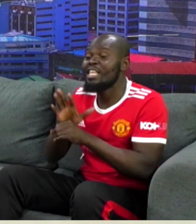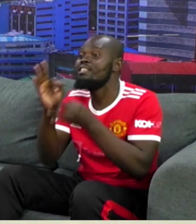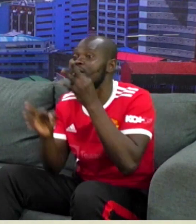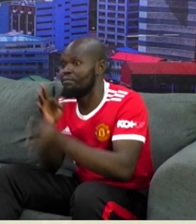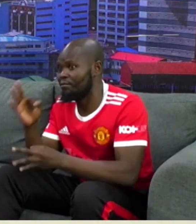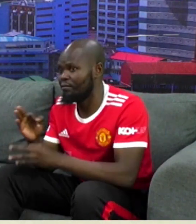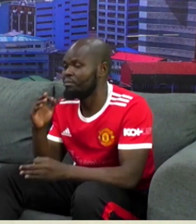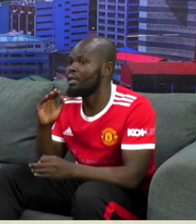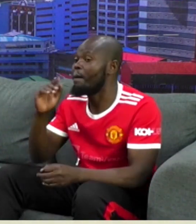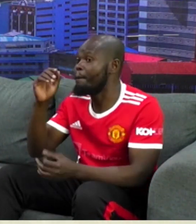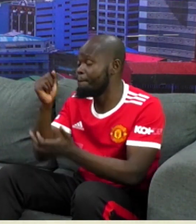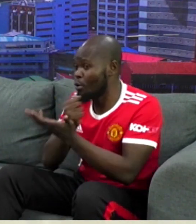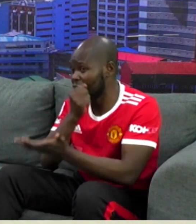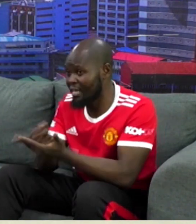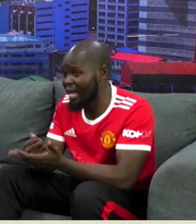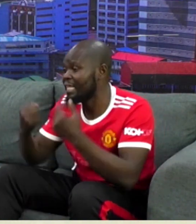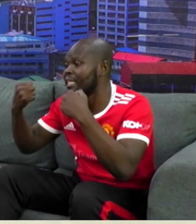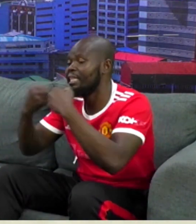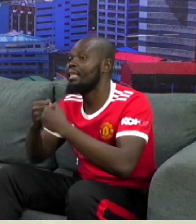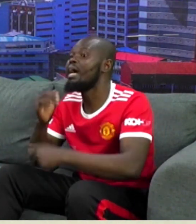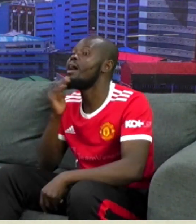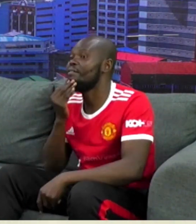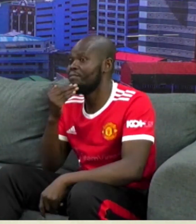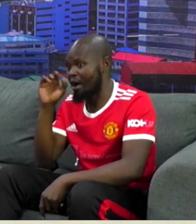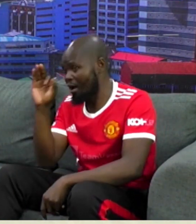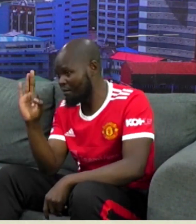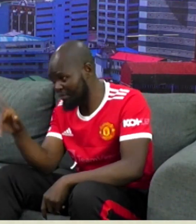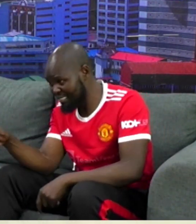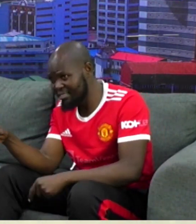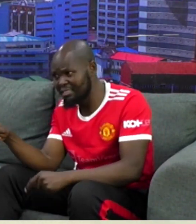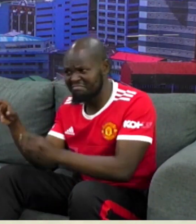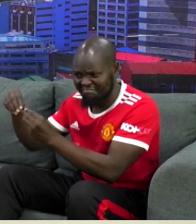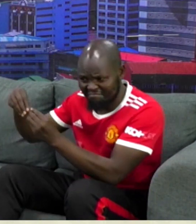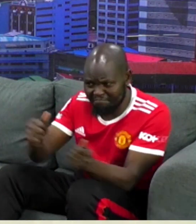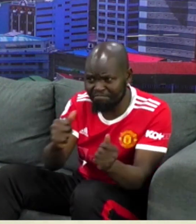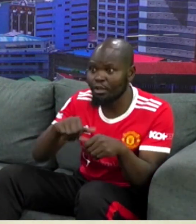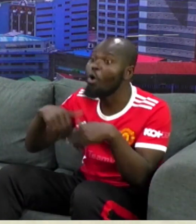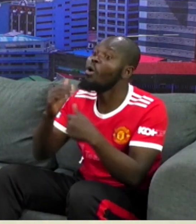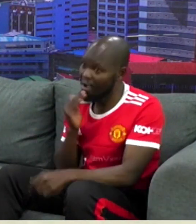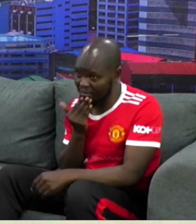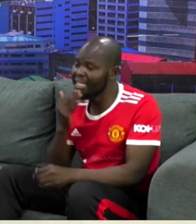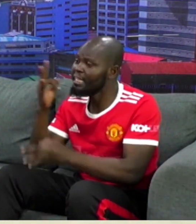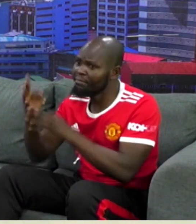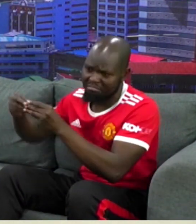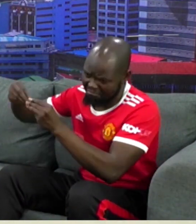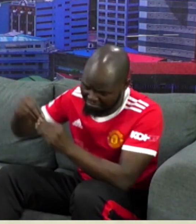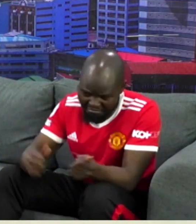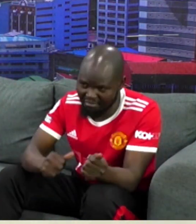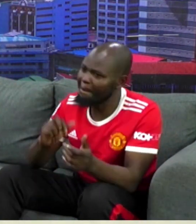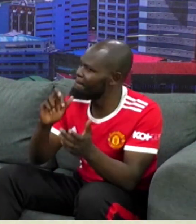back again. I'm really motivated. If Posta Rangers meets AFC,